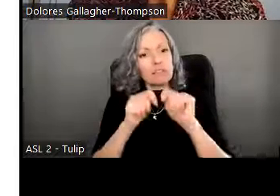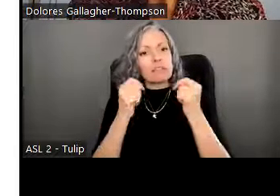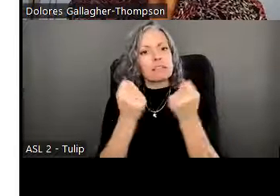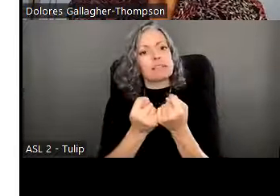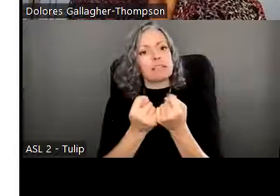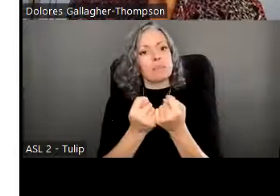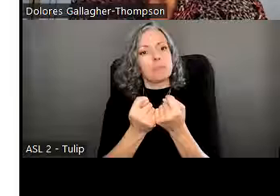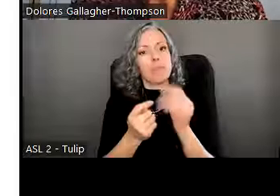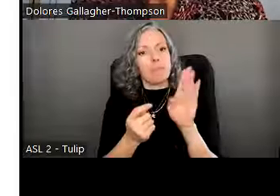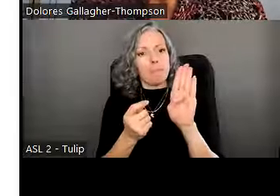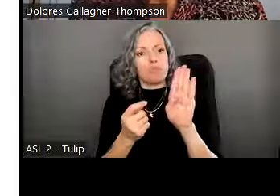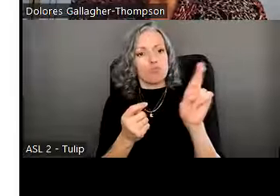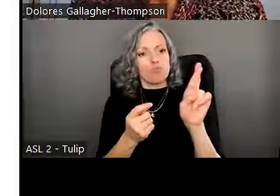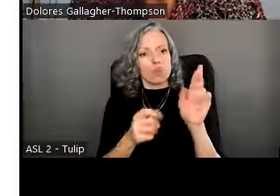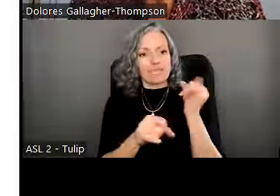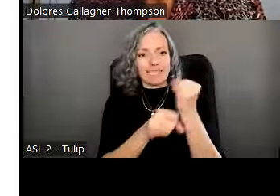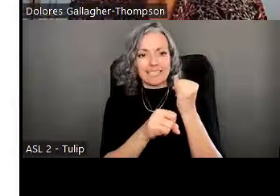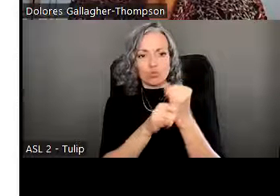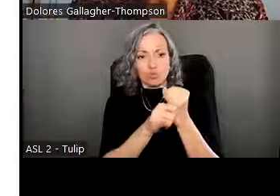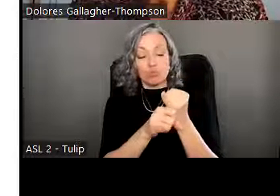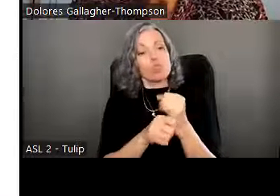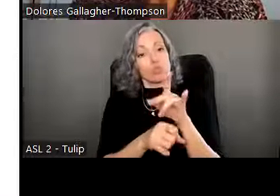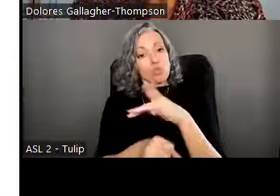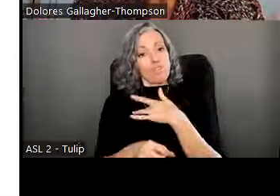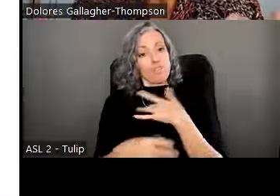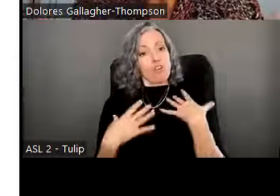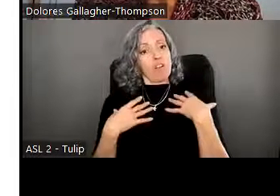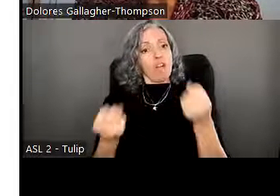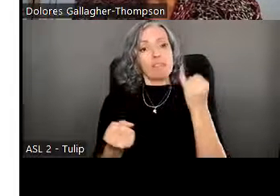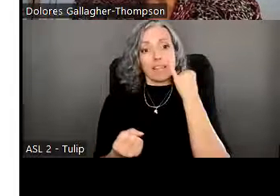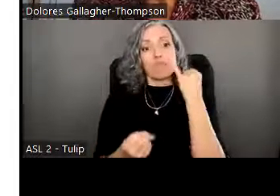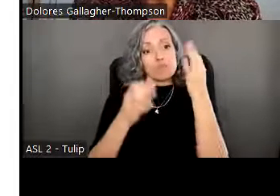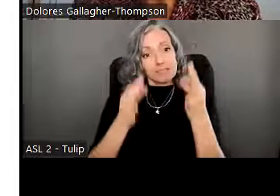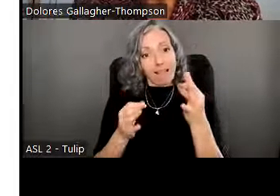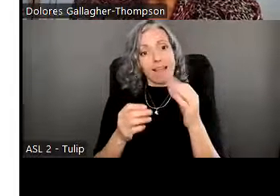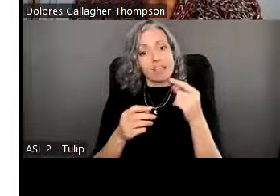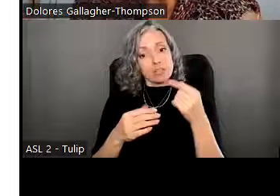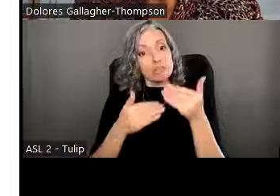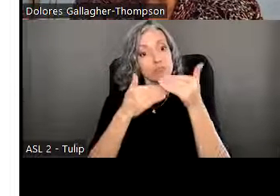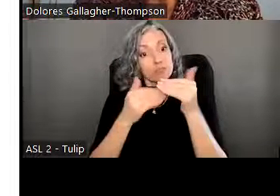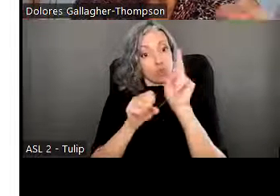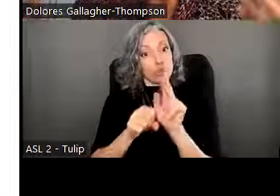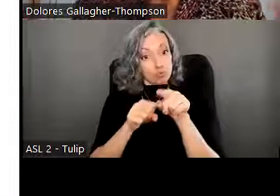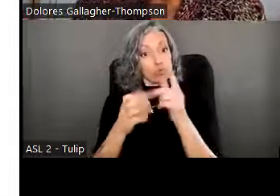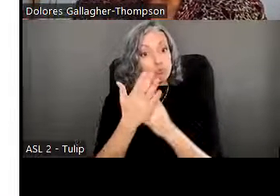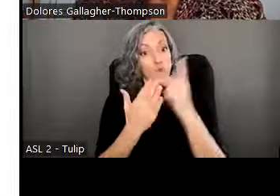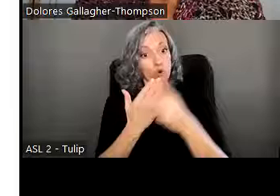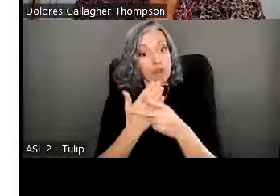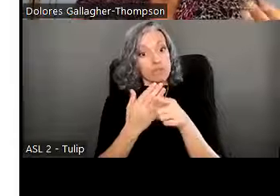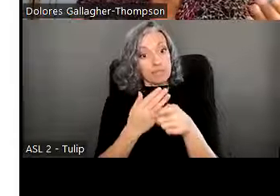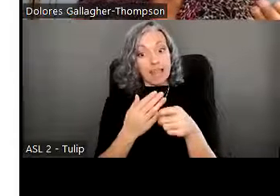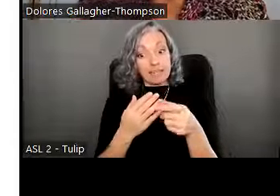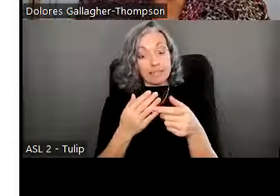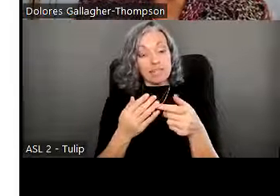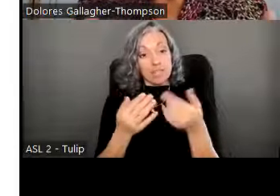Rose Institute. So you can feel confident if you choose programs from this registry that you're up to date.